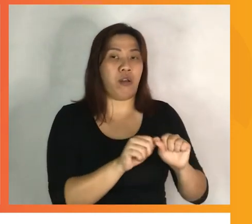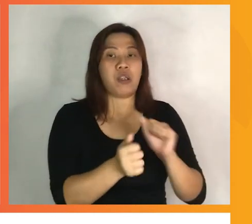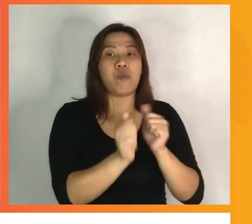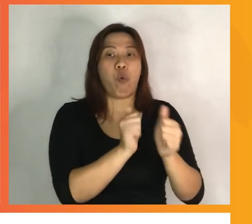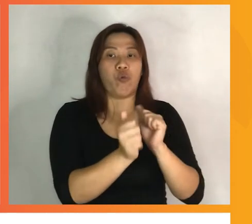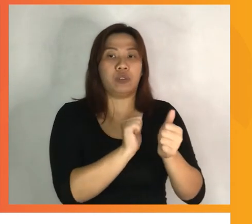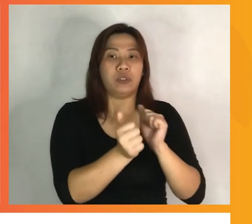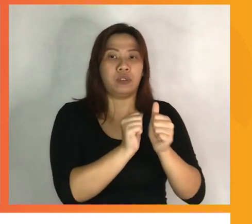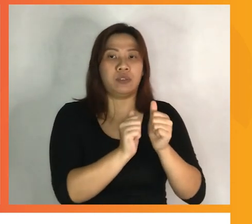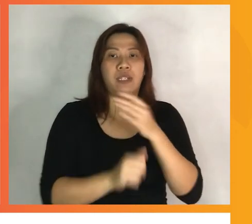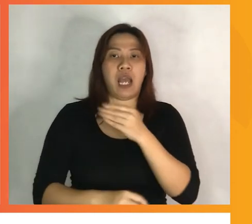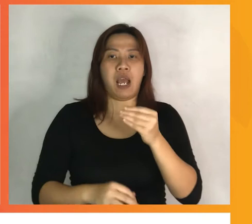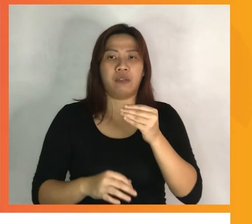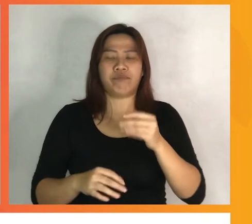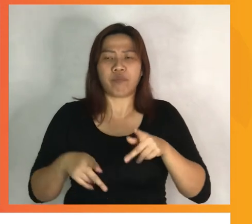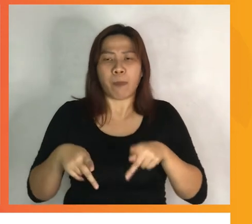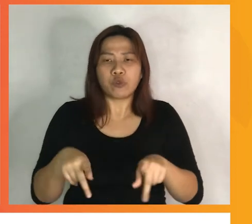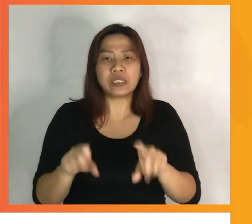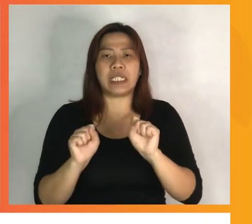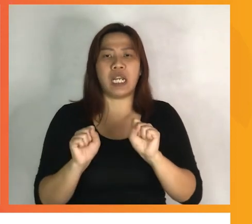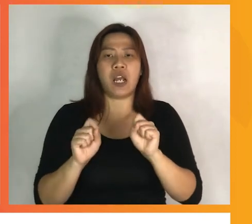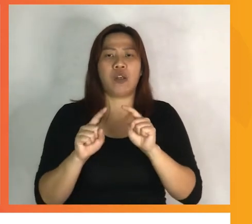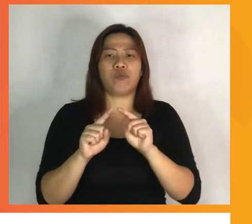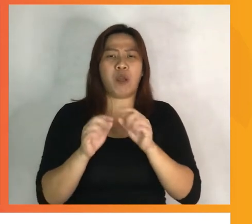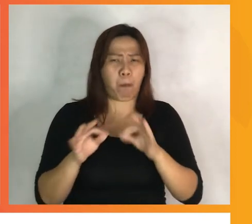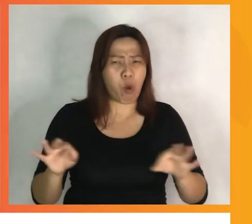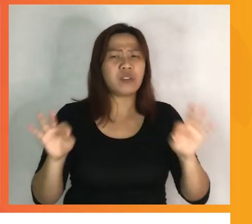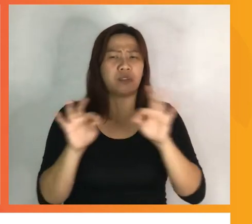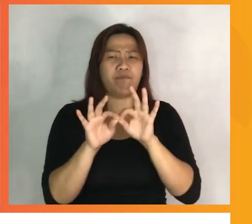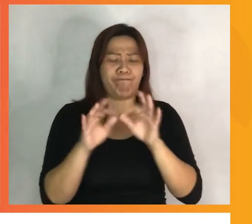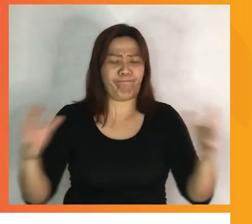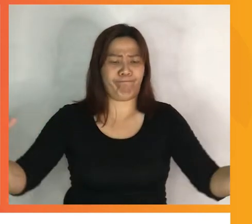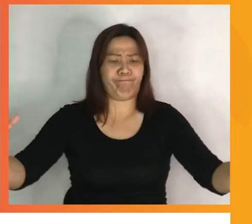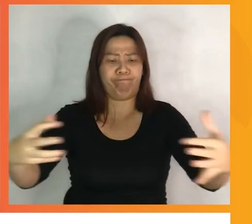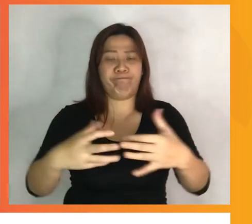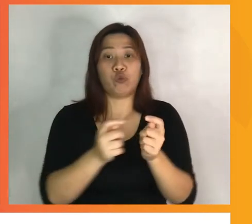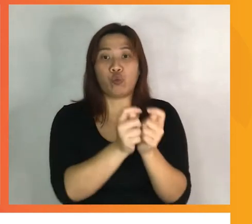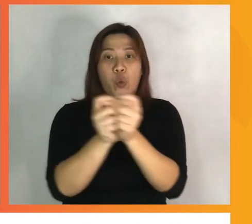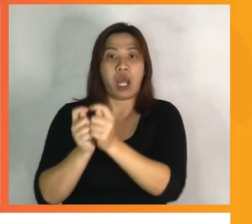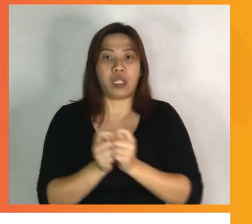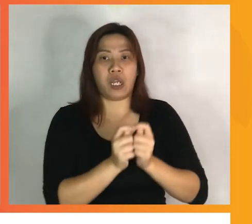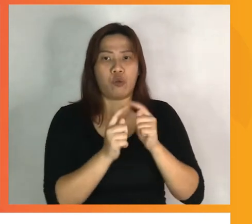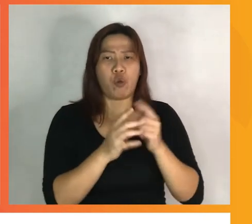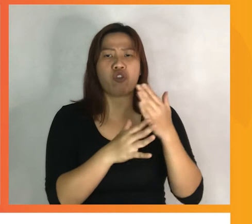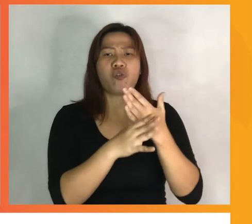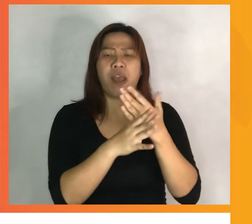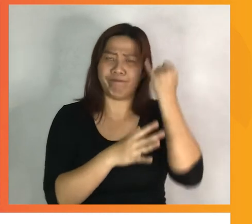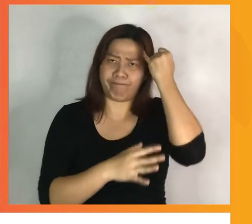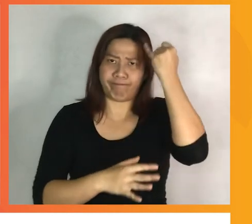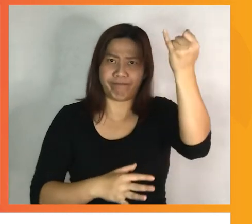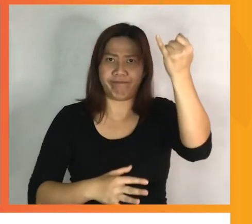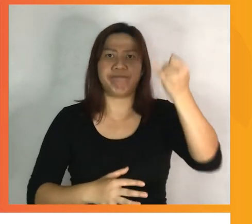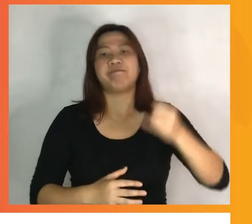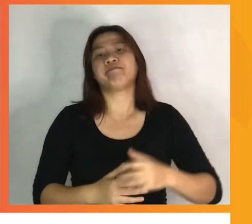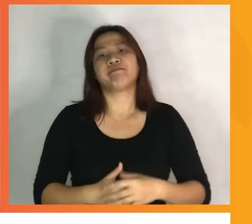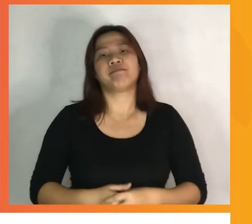sport, and opportunities like this are essential, bringing colleagues together to